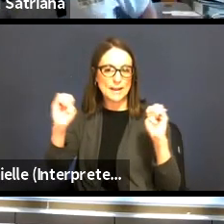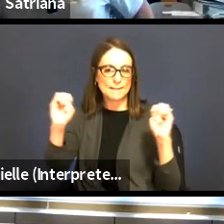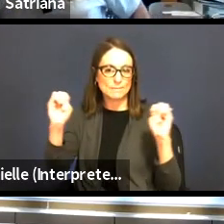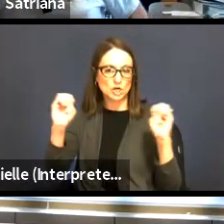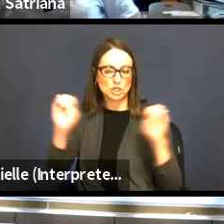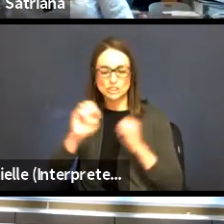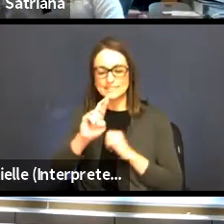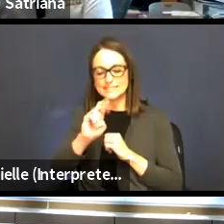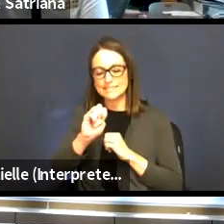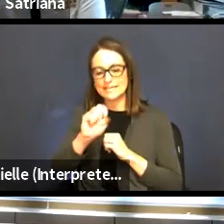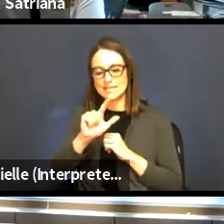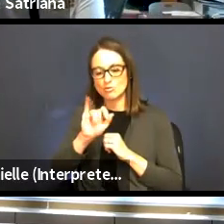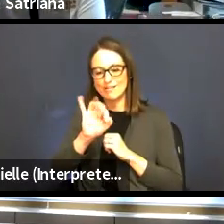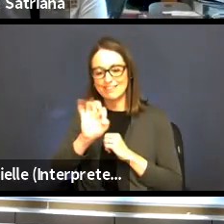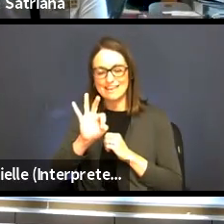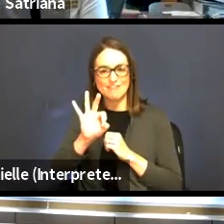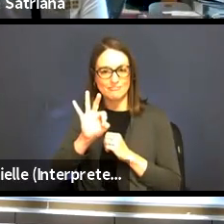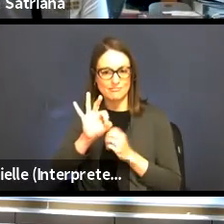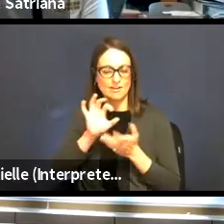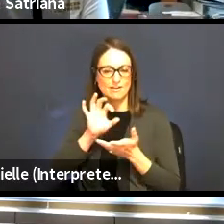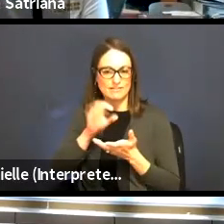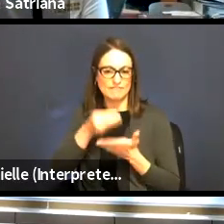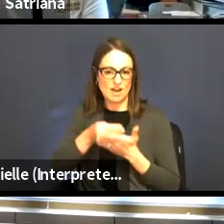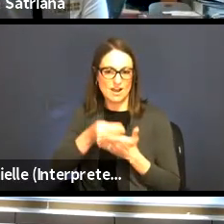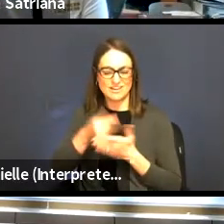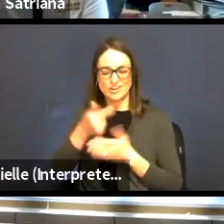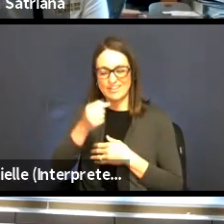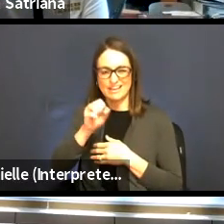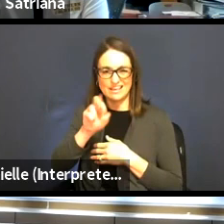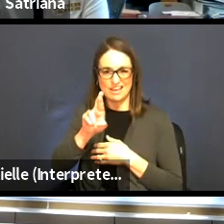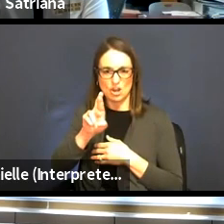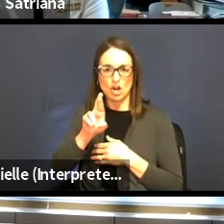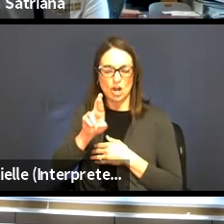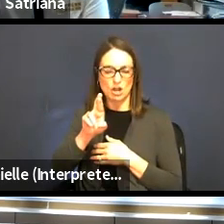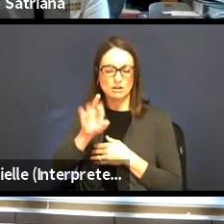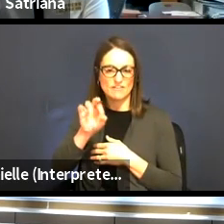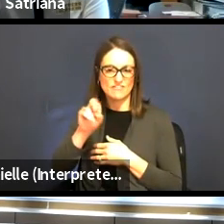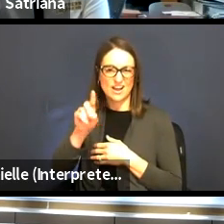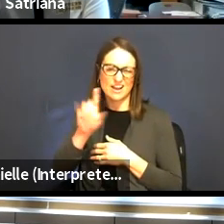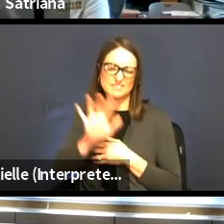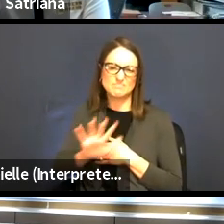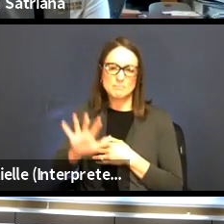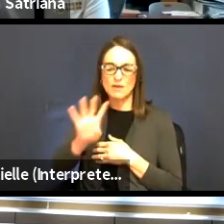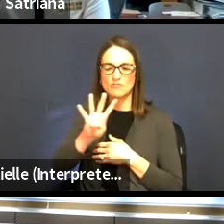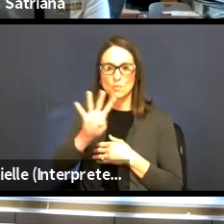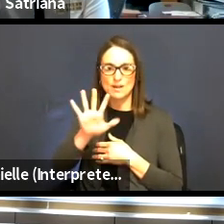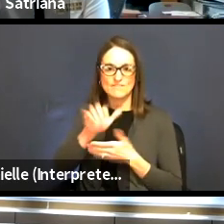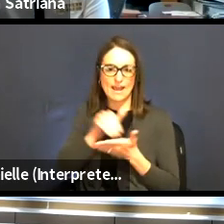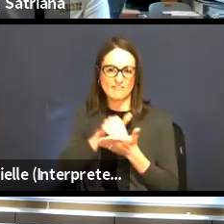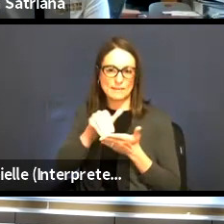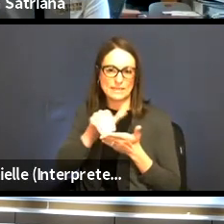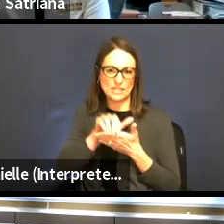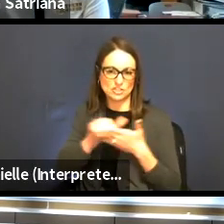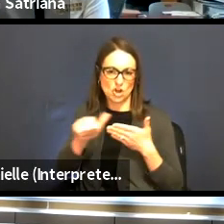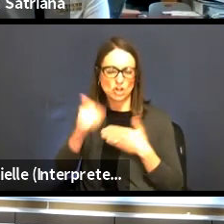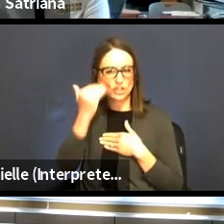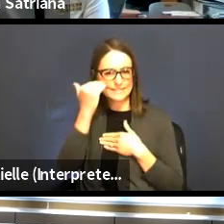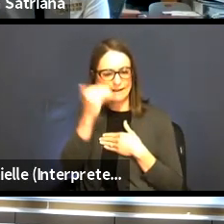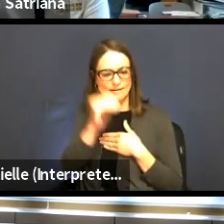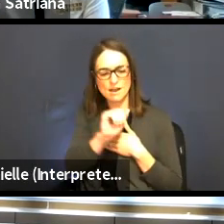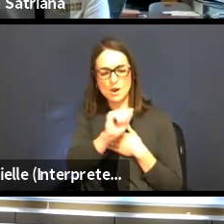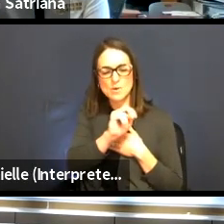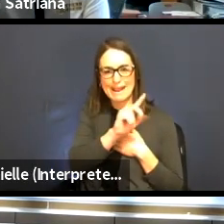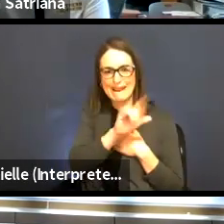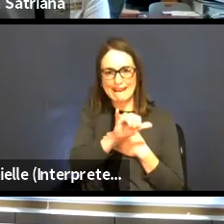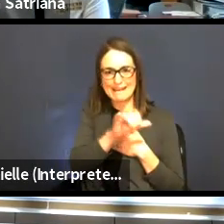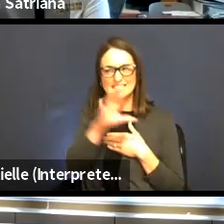fund, or the GEAR fund, which for Colorado is about $44 million. And I know Andy and the presidents have been